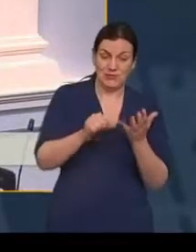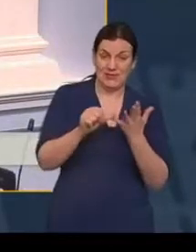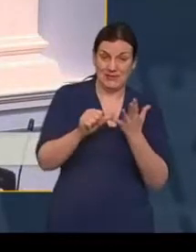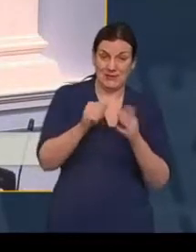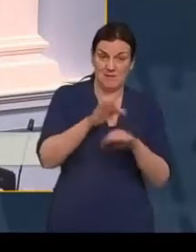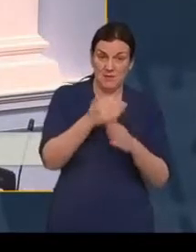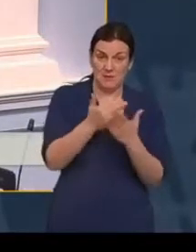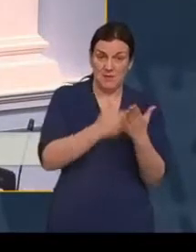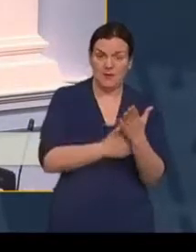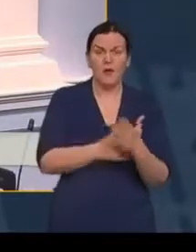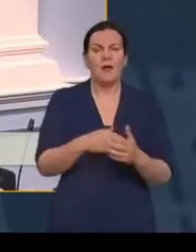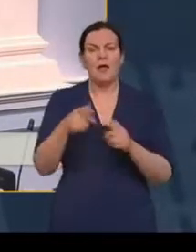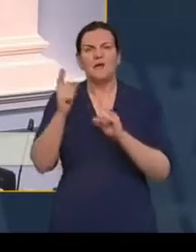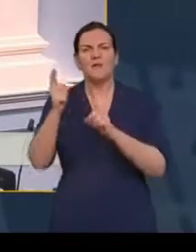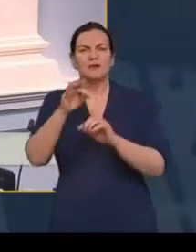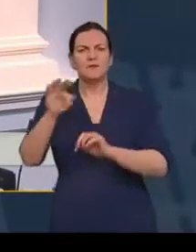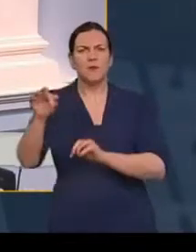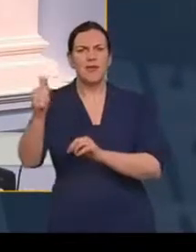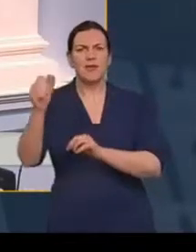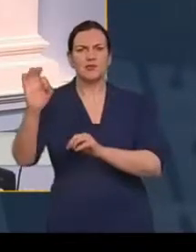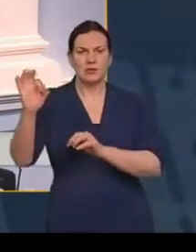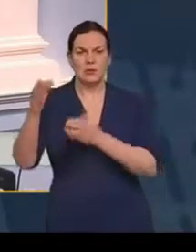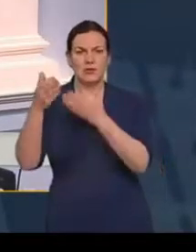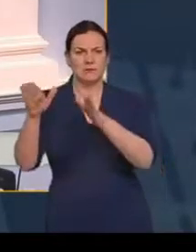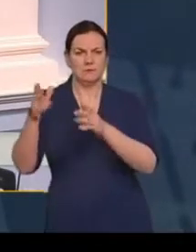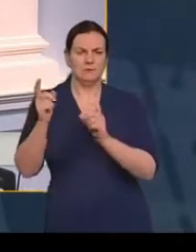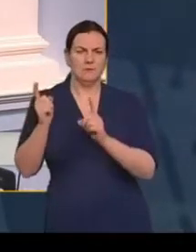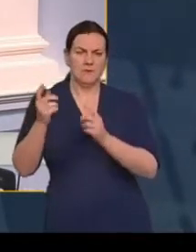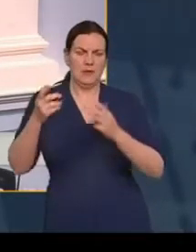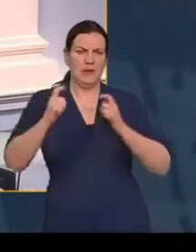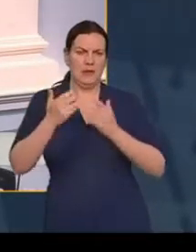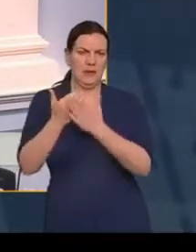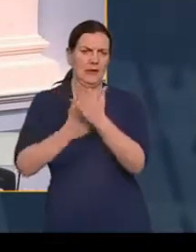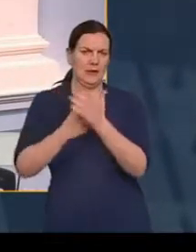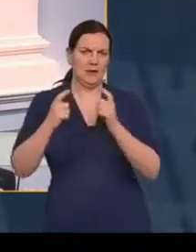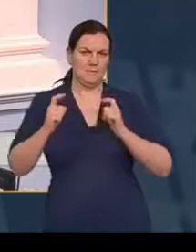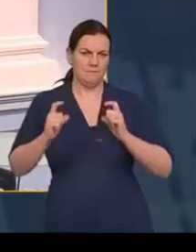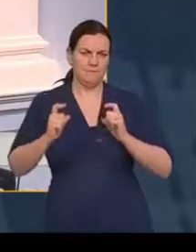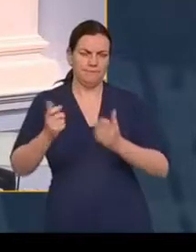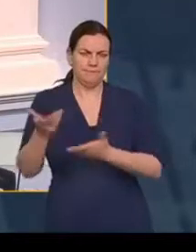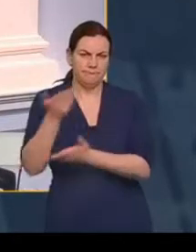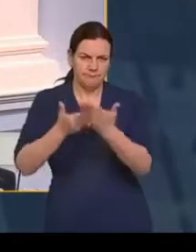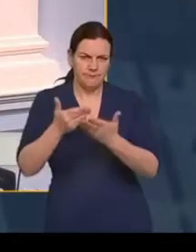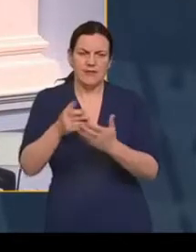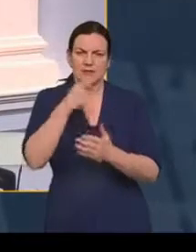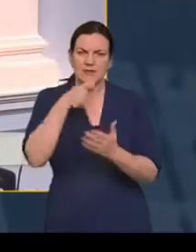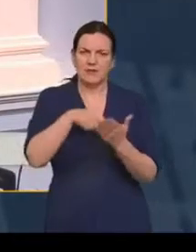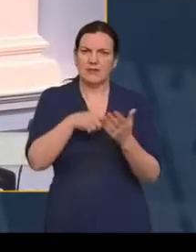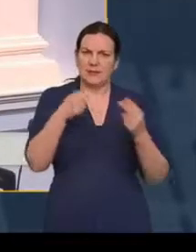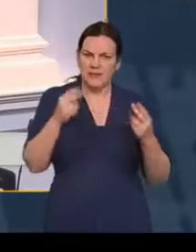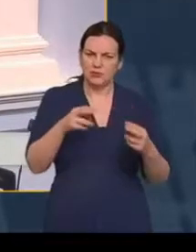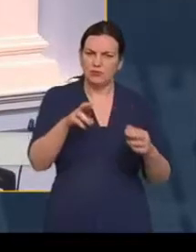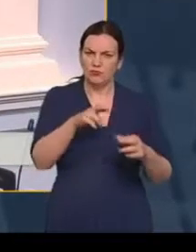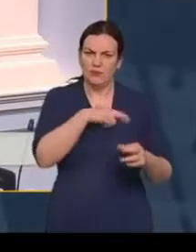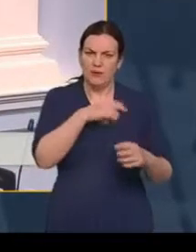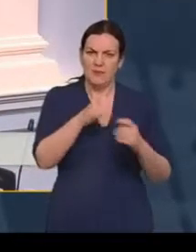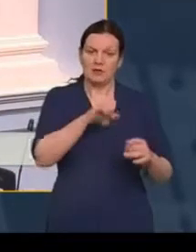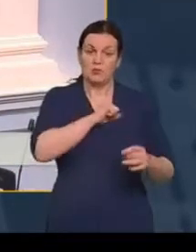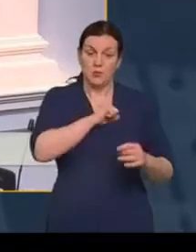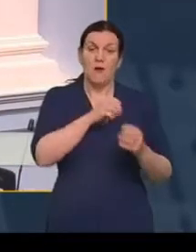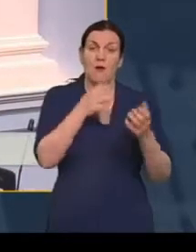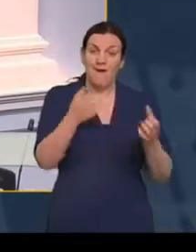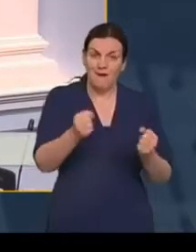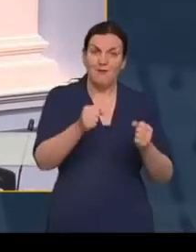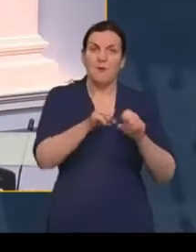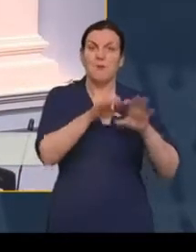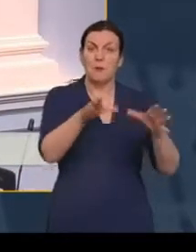6. Again, the advice from the AG's office was that this is the proper approach to the creation of a regulation-making power rather than